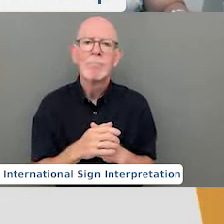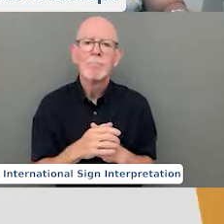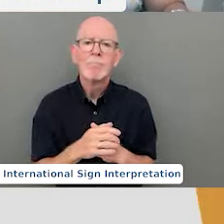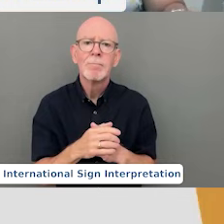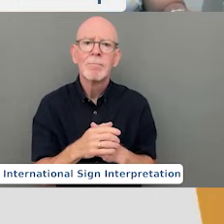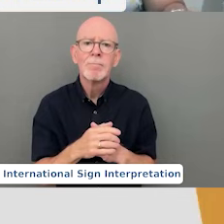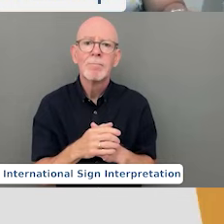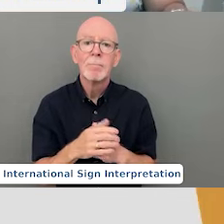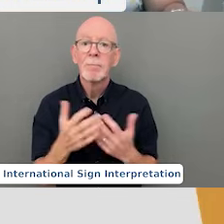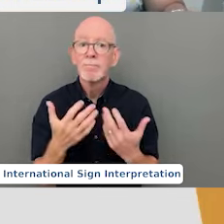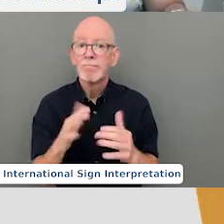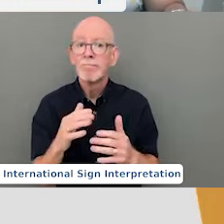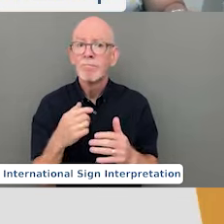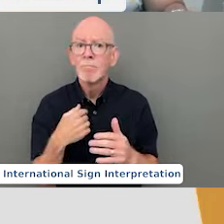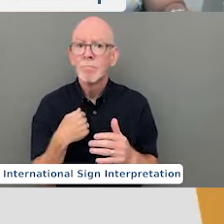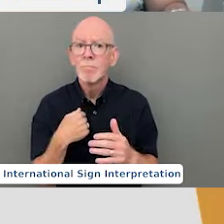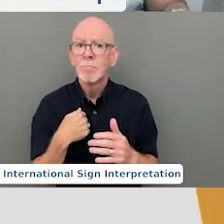do,